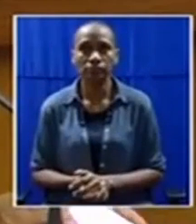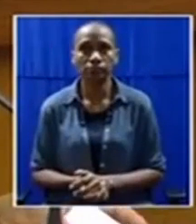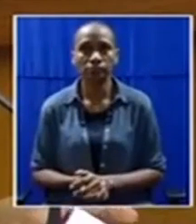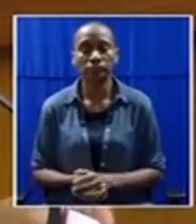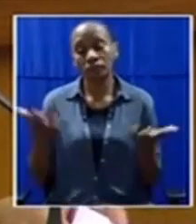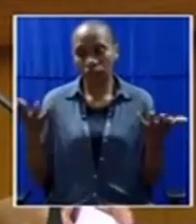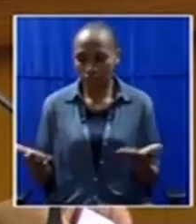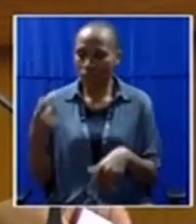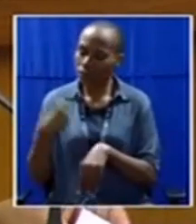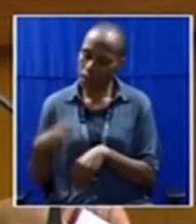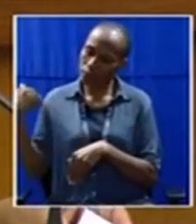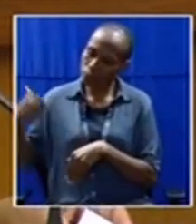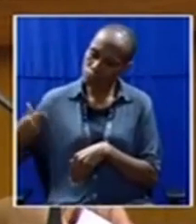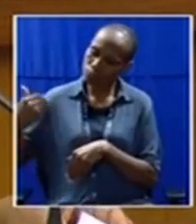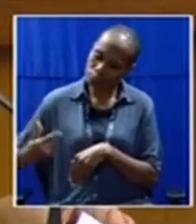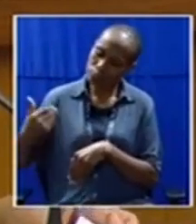time went,